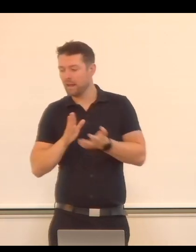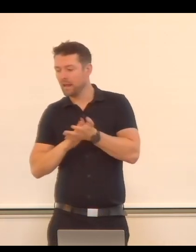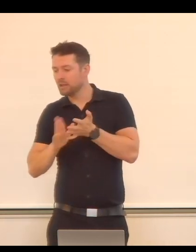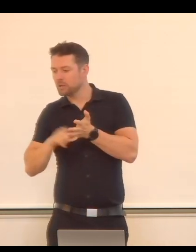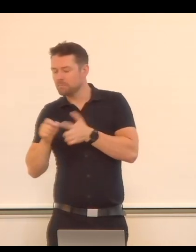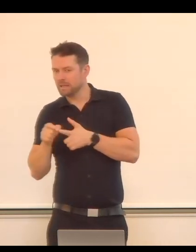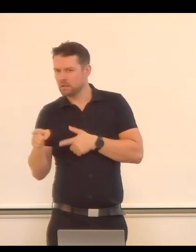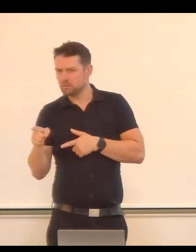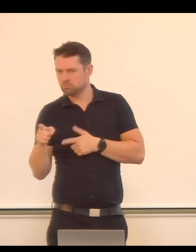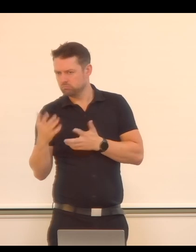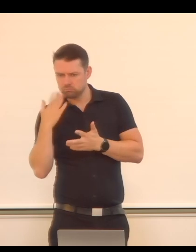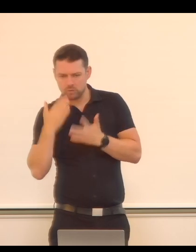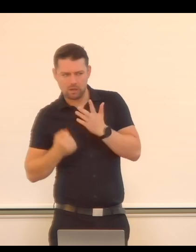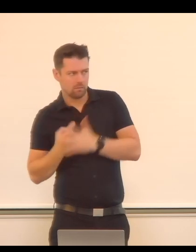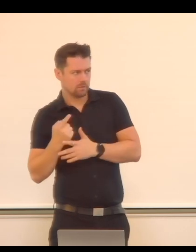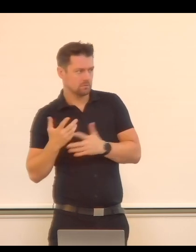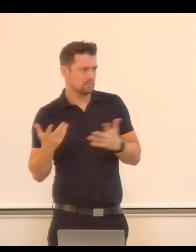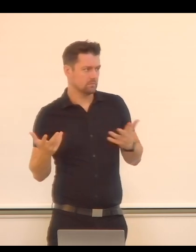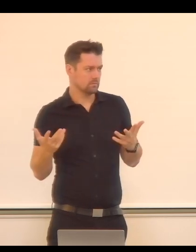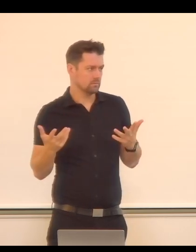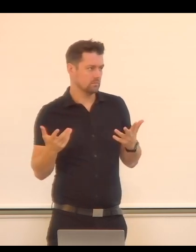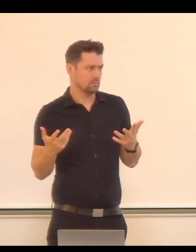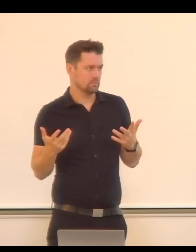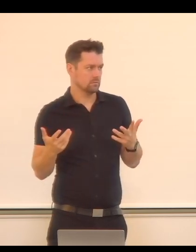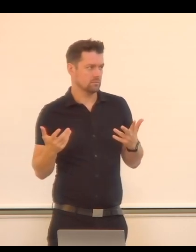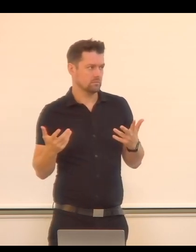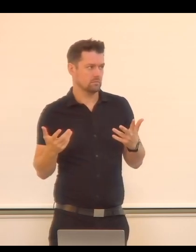question. And how did that experience affect